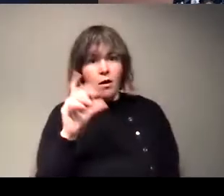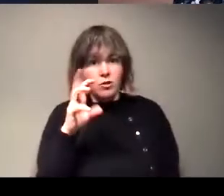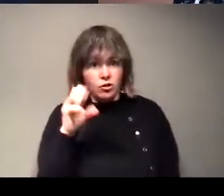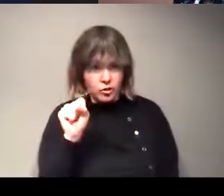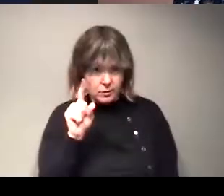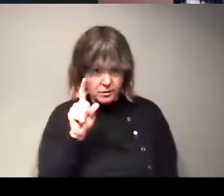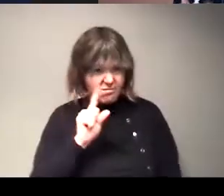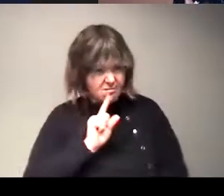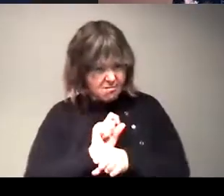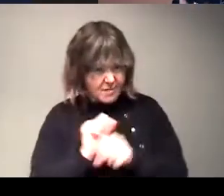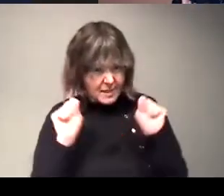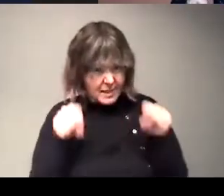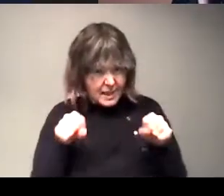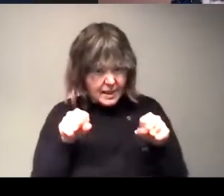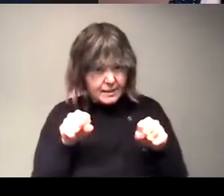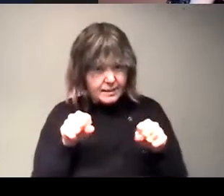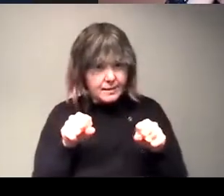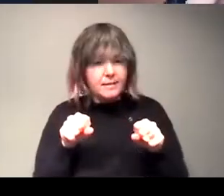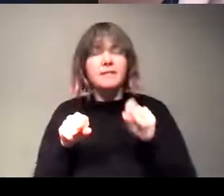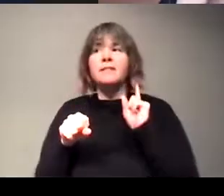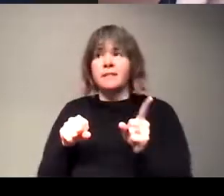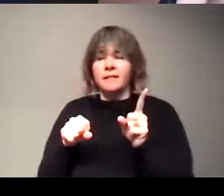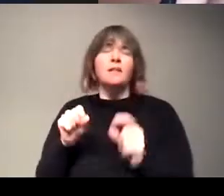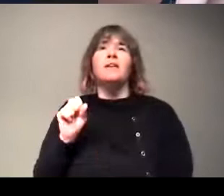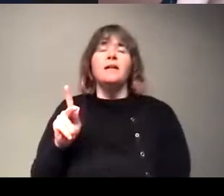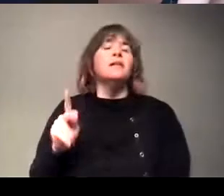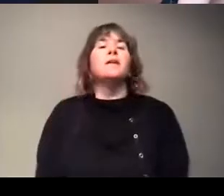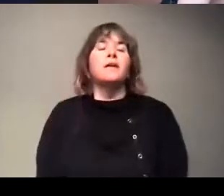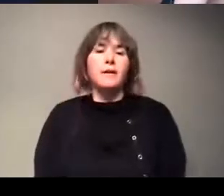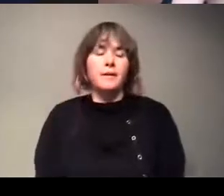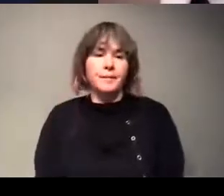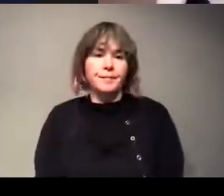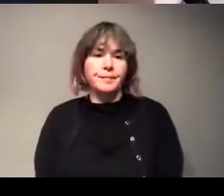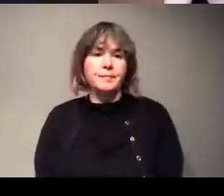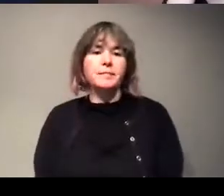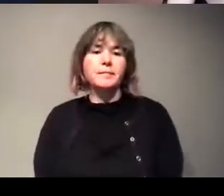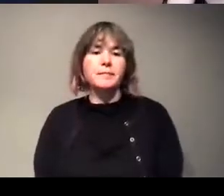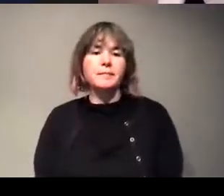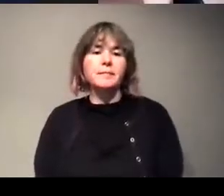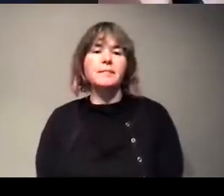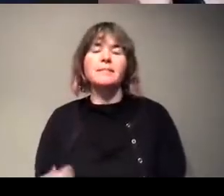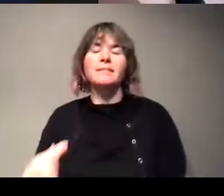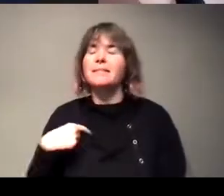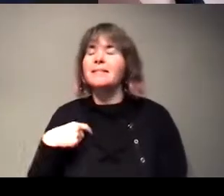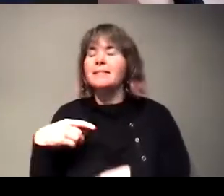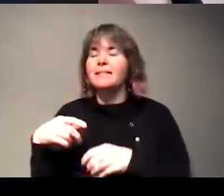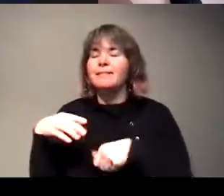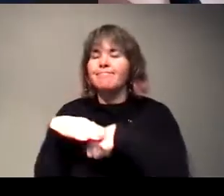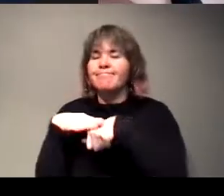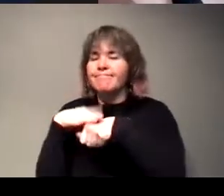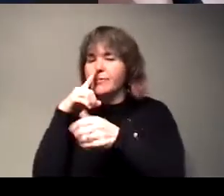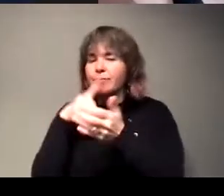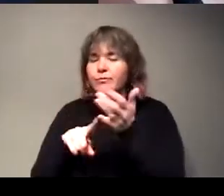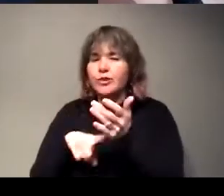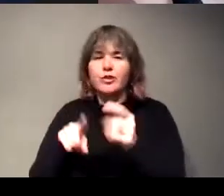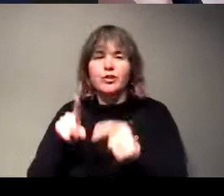even a thing? Yeah, so I did only preliminary research. I couldn't find like a plot